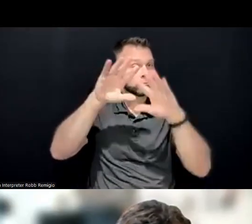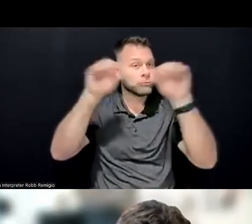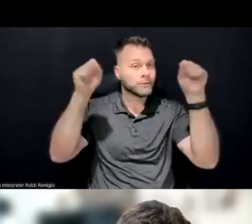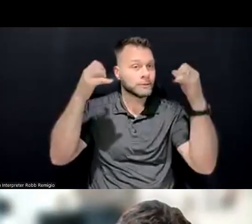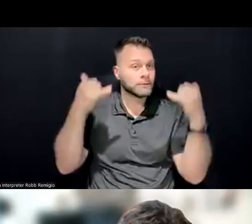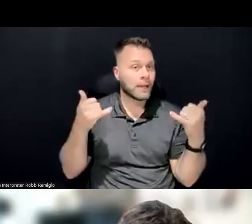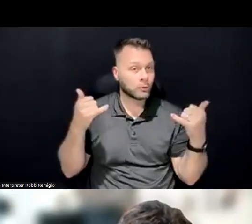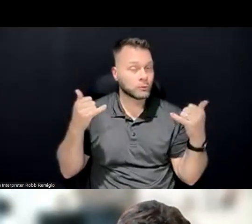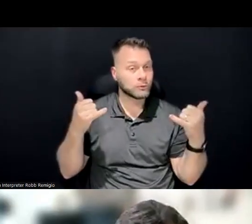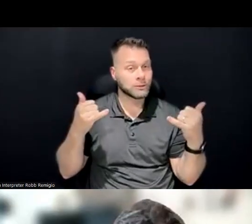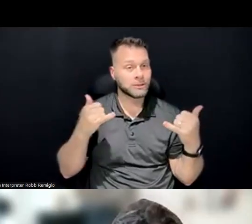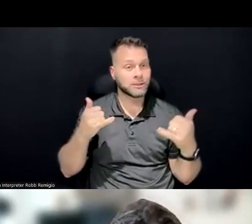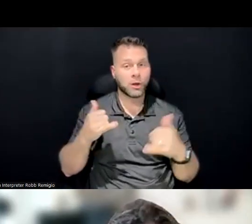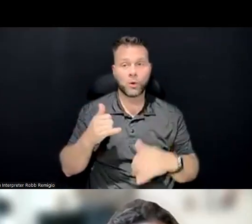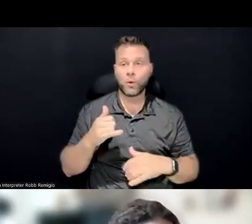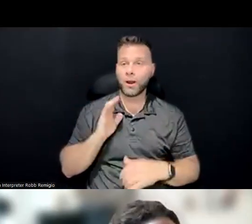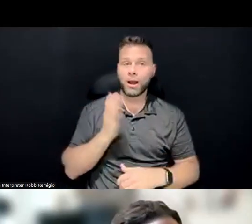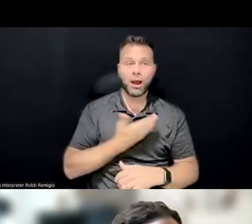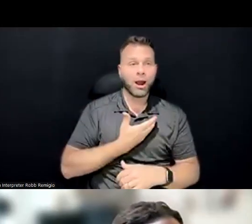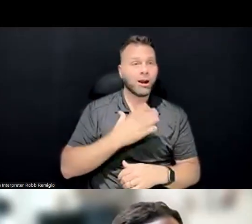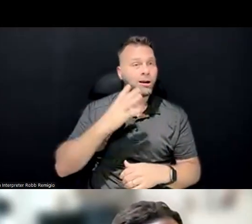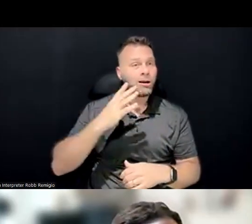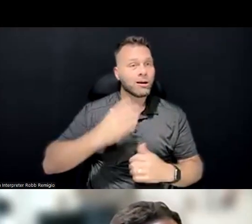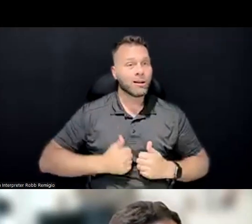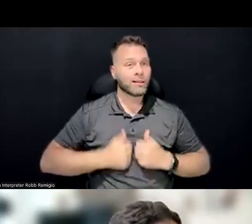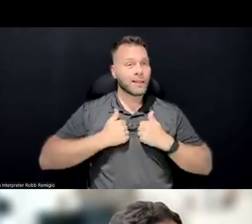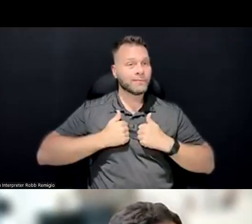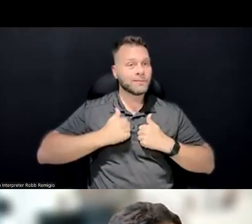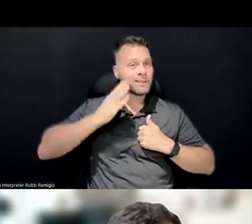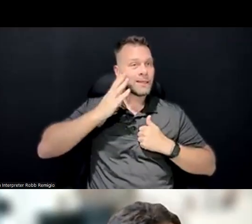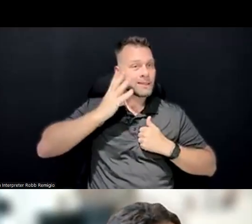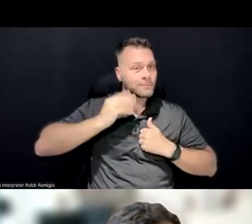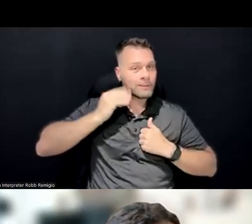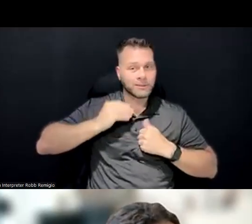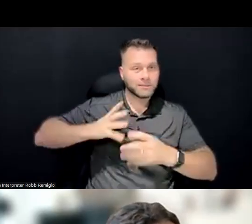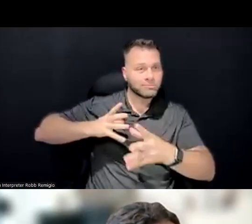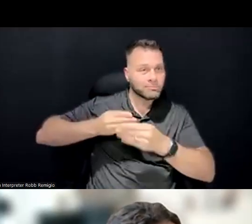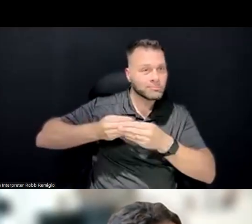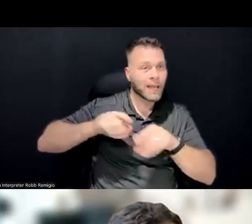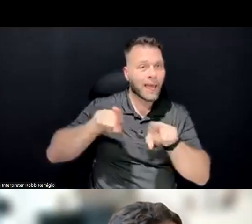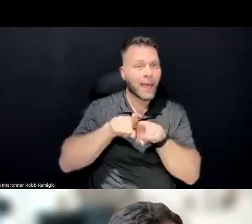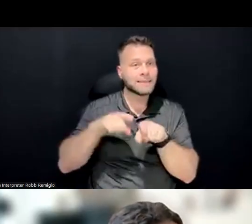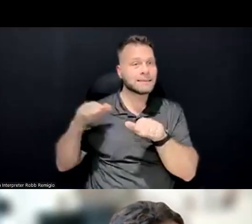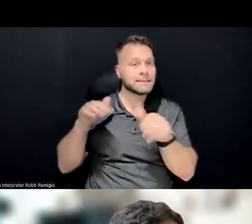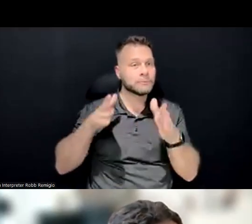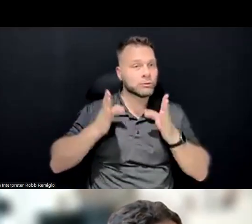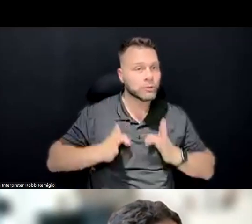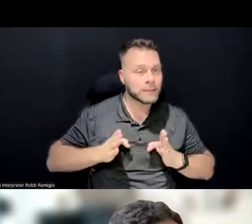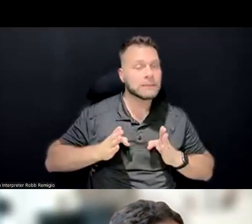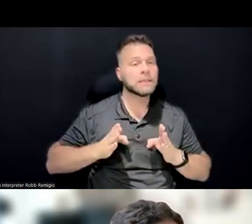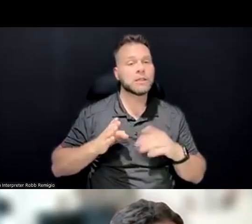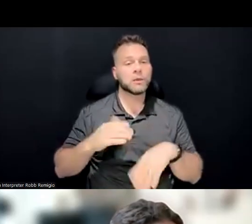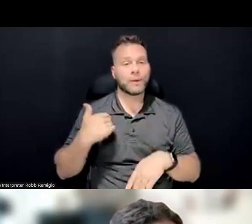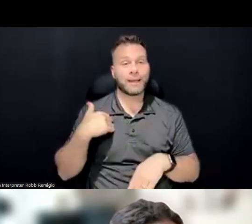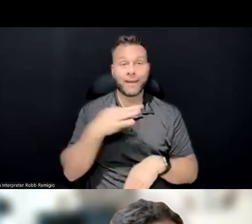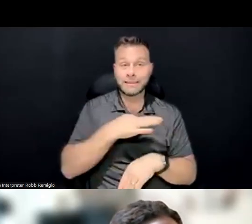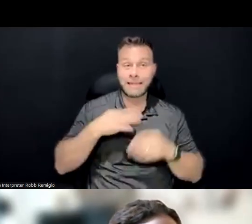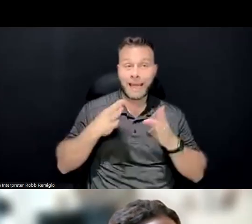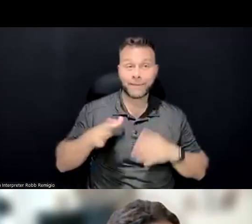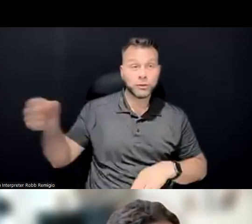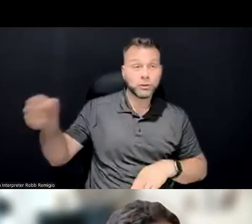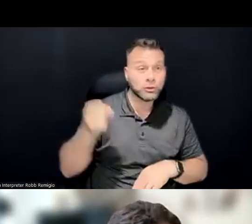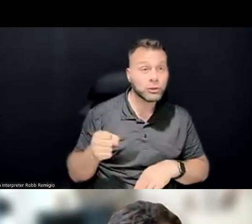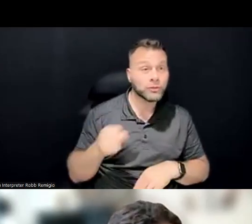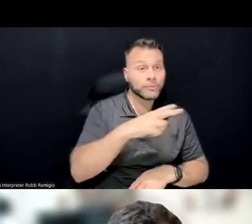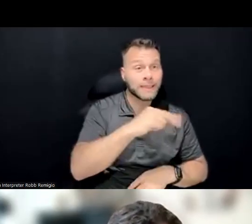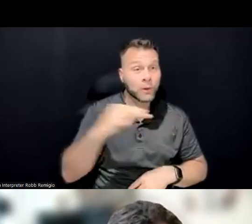lived experiences that we have as immigrants, right? We have immigrant staff from Nicaragua, we